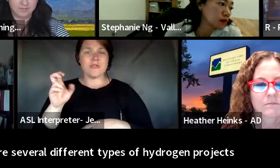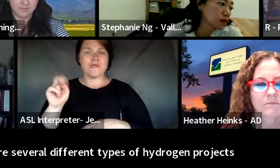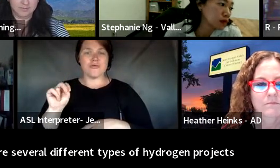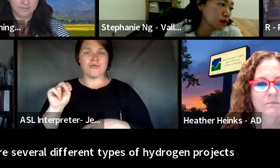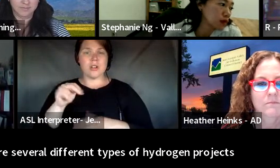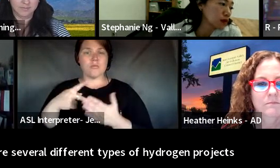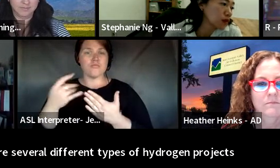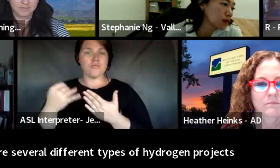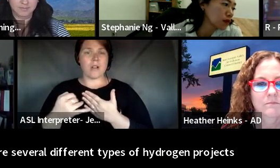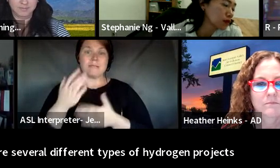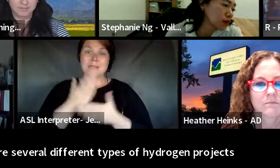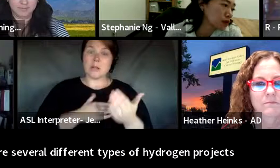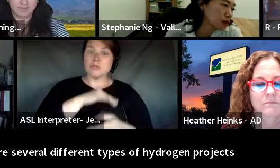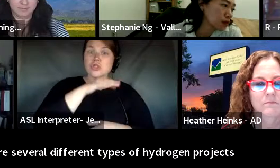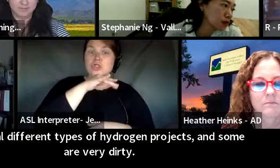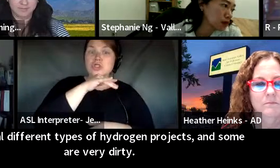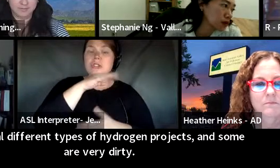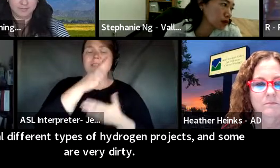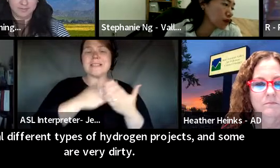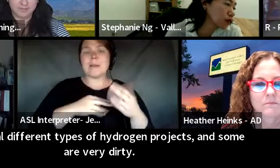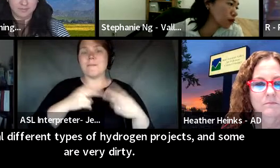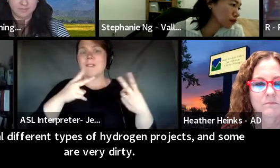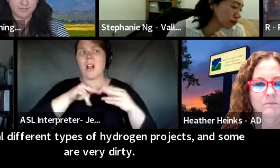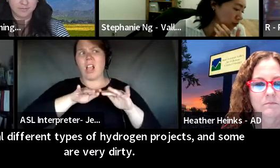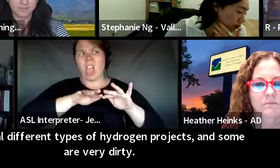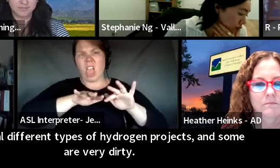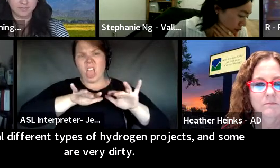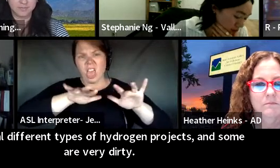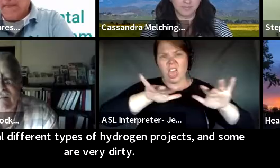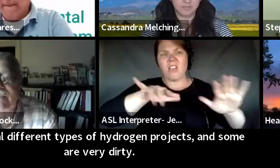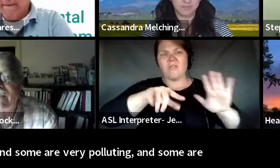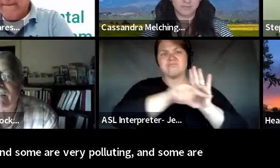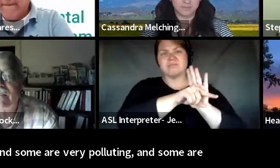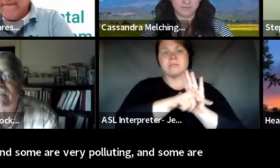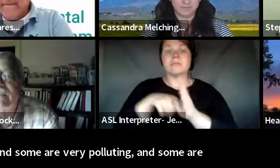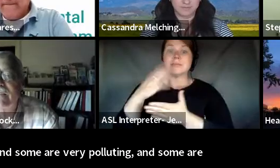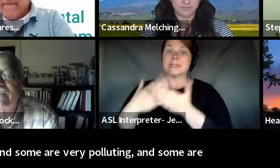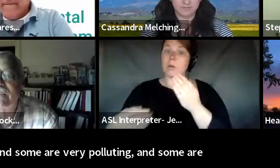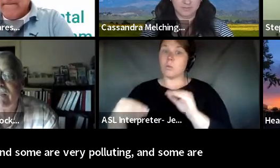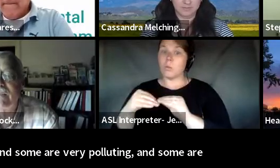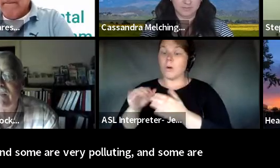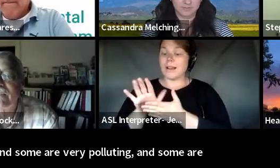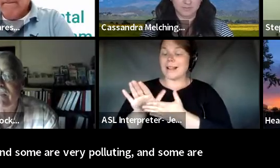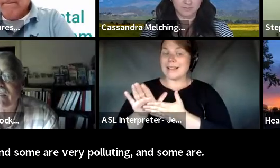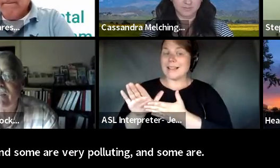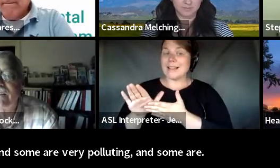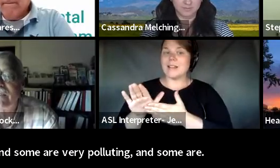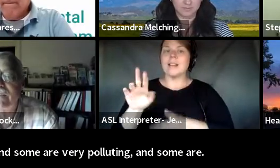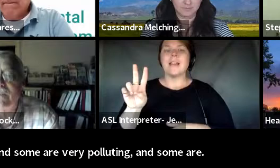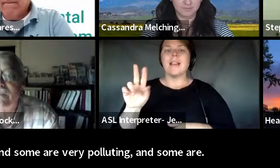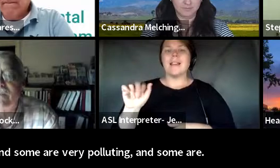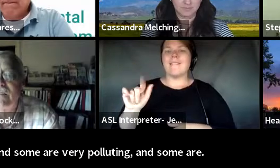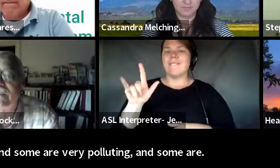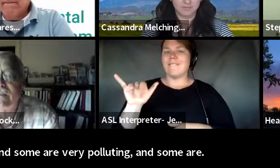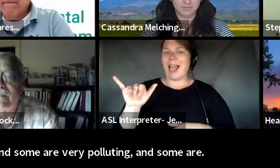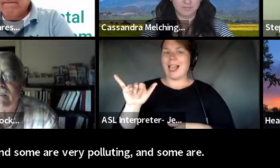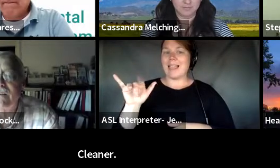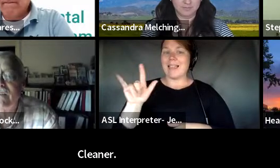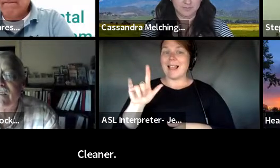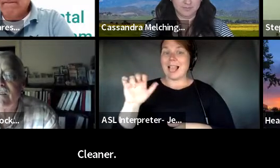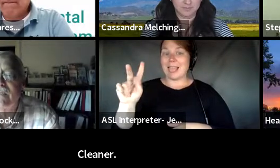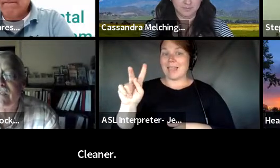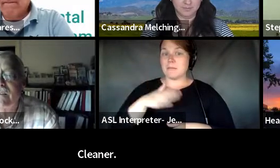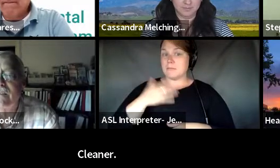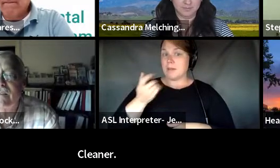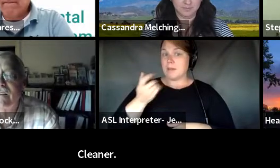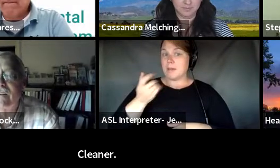dirty, and some are very polluting, and some are cleaner. And Valley Link, as I understand it, is